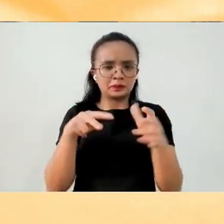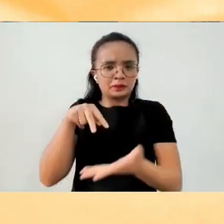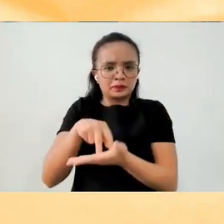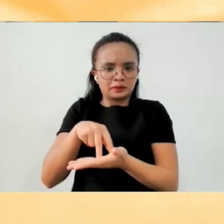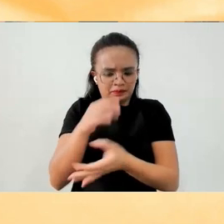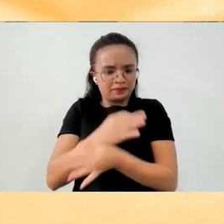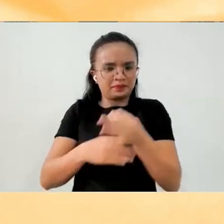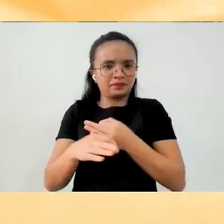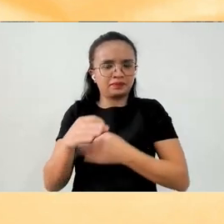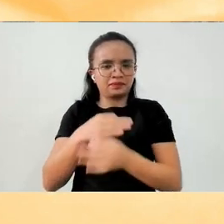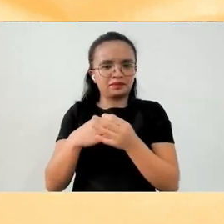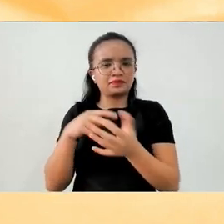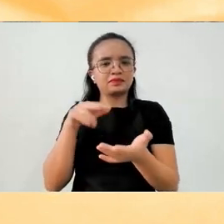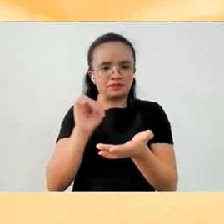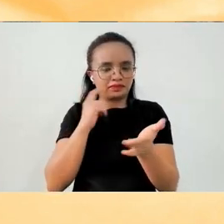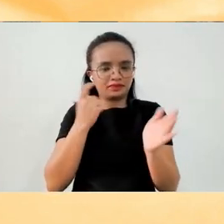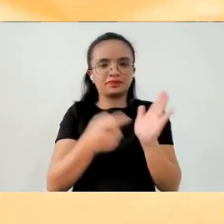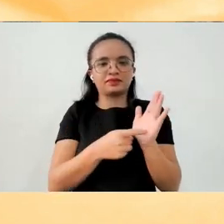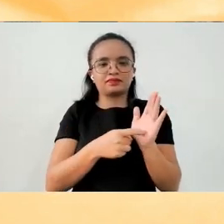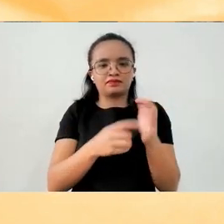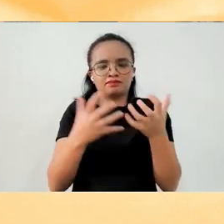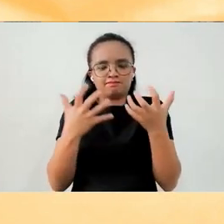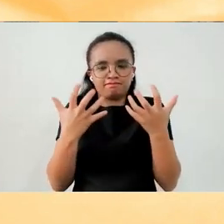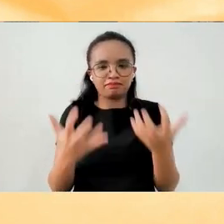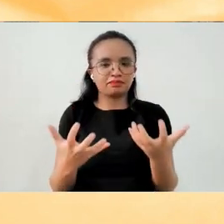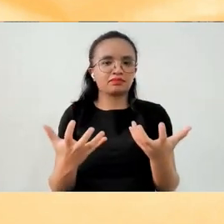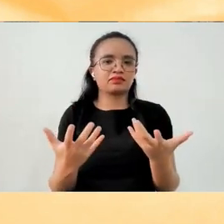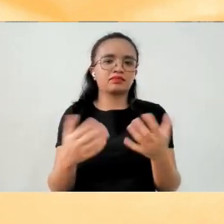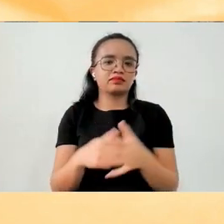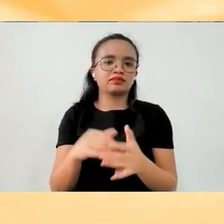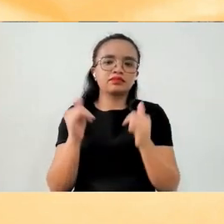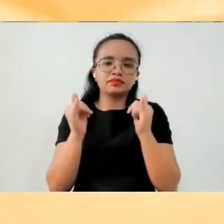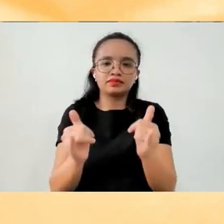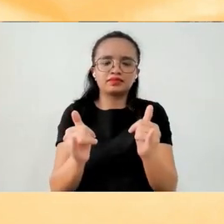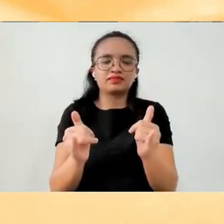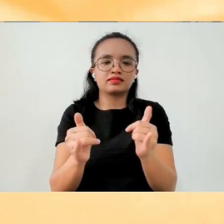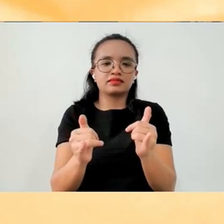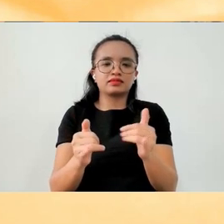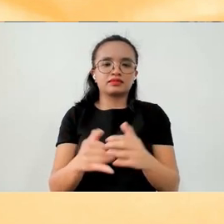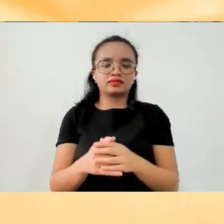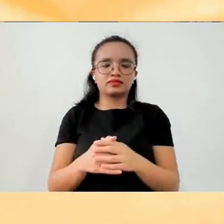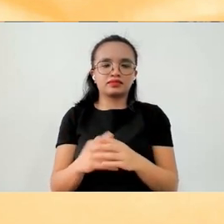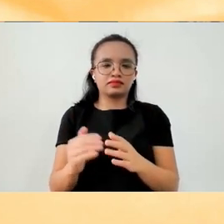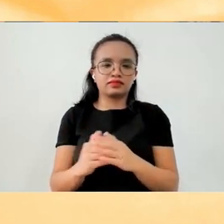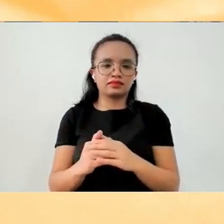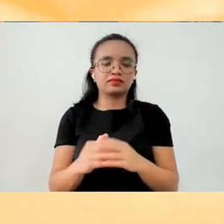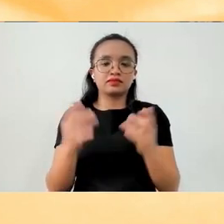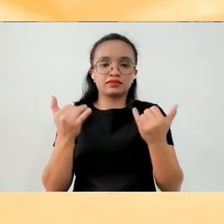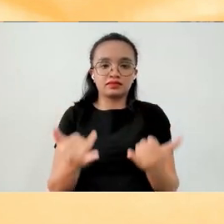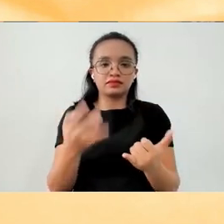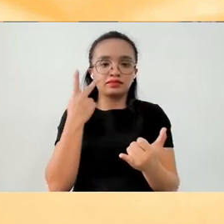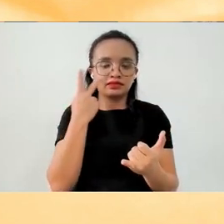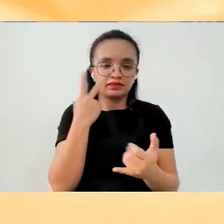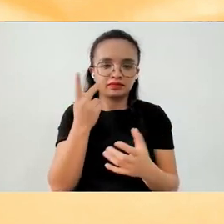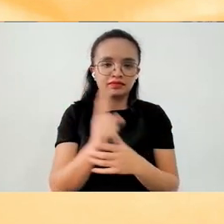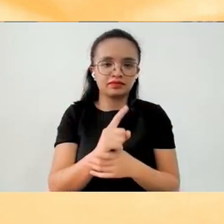standing. Notice that. Heavy, steady, tall. Let's get a little off